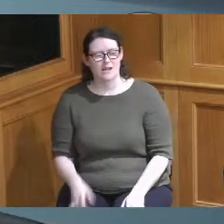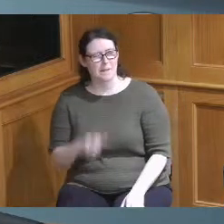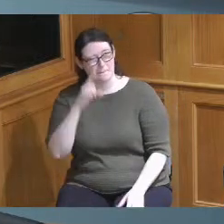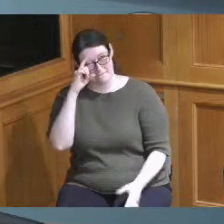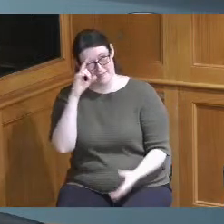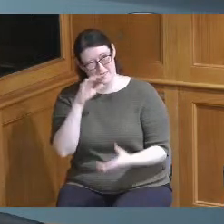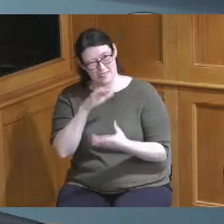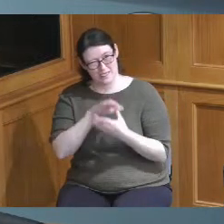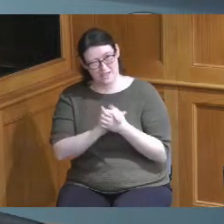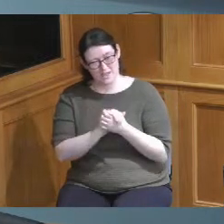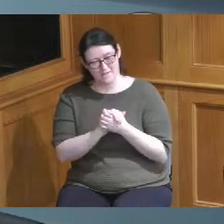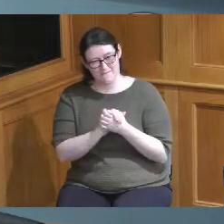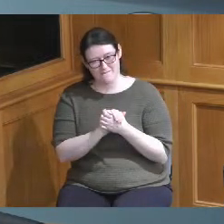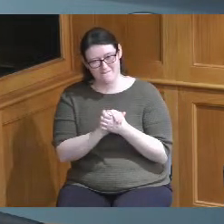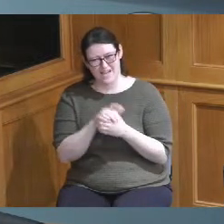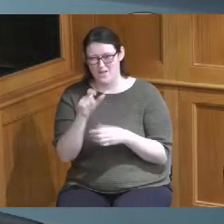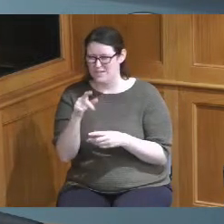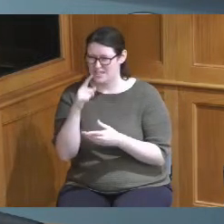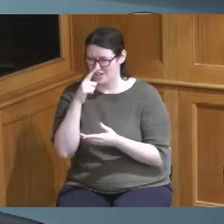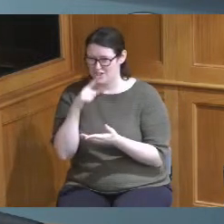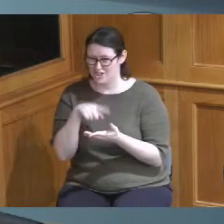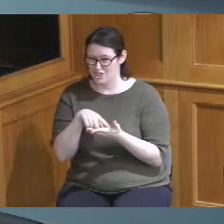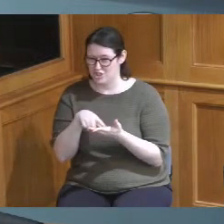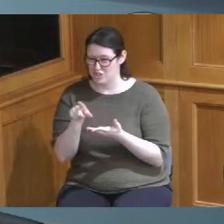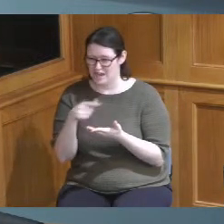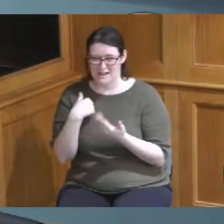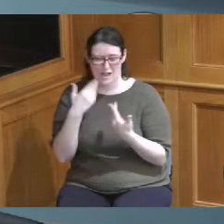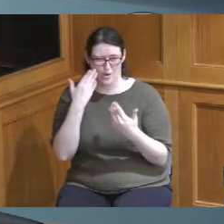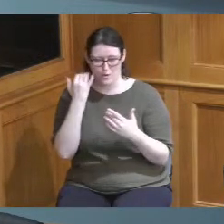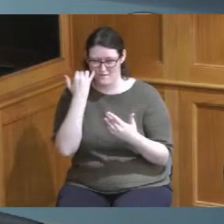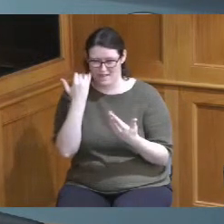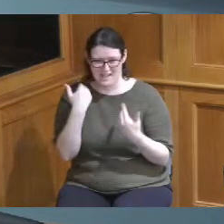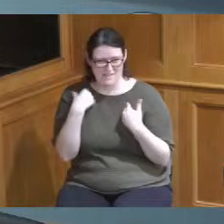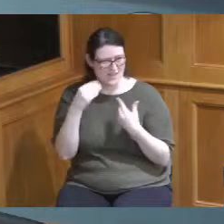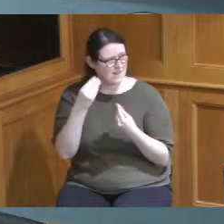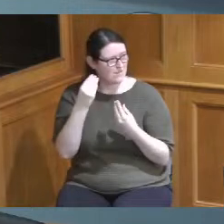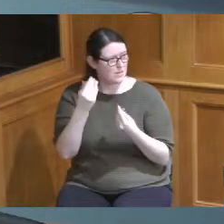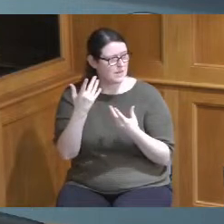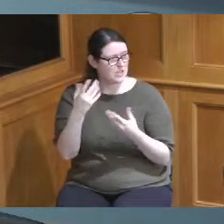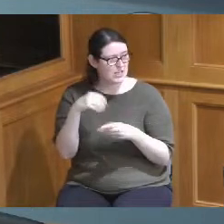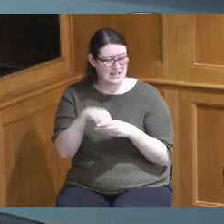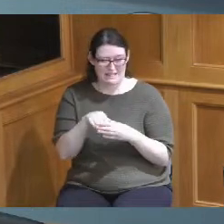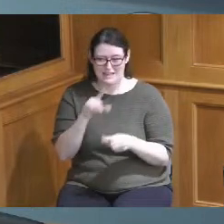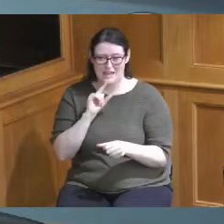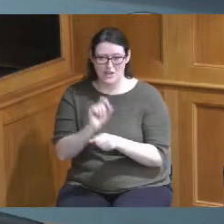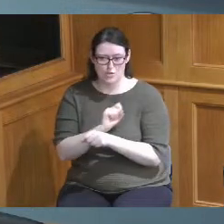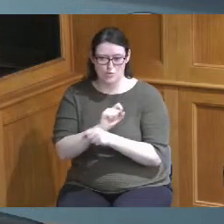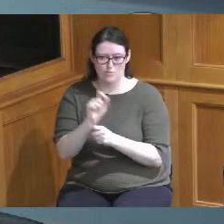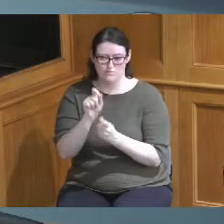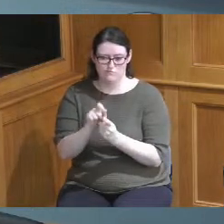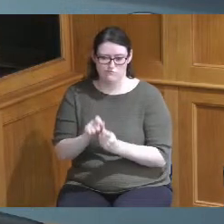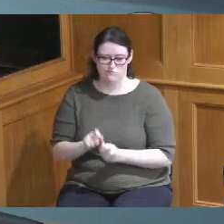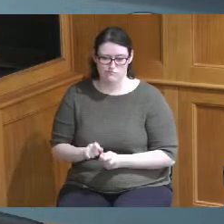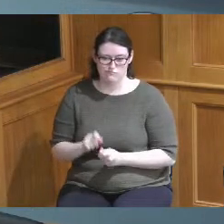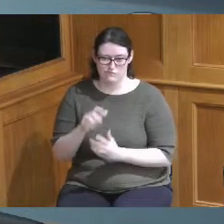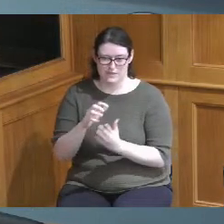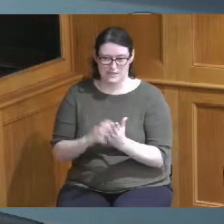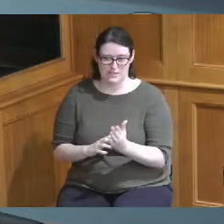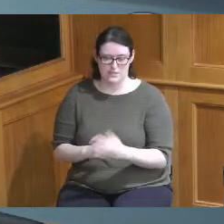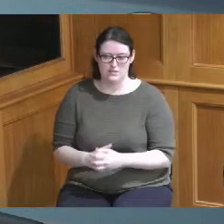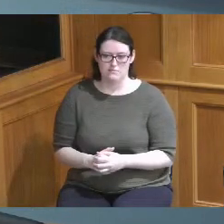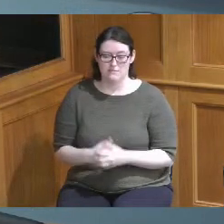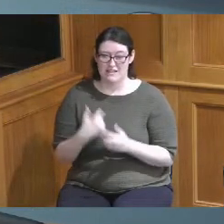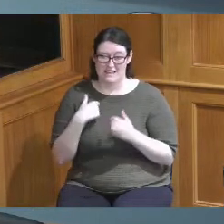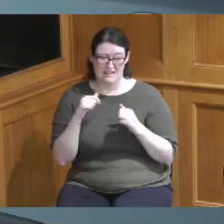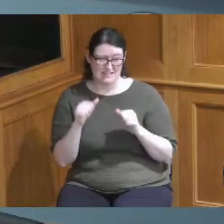believe for employees. I would have to find that out for you, Commissioner. I don't know if I have that in the actual detail here, but